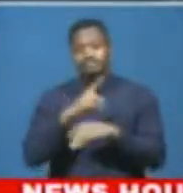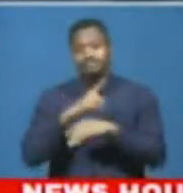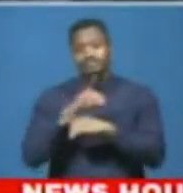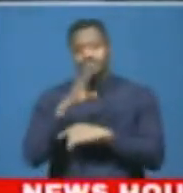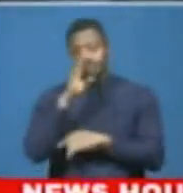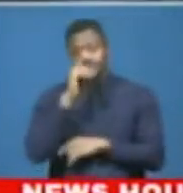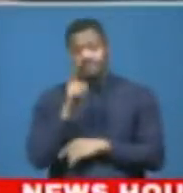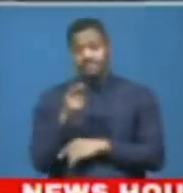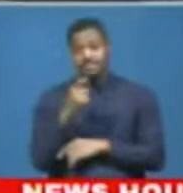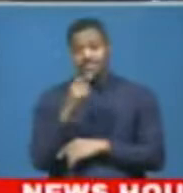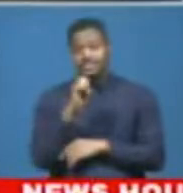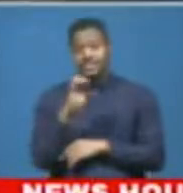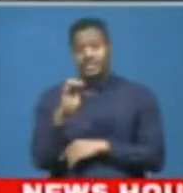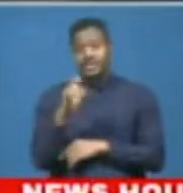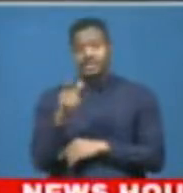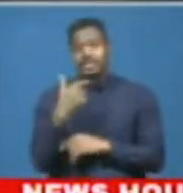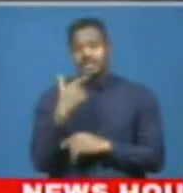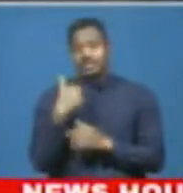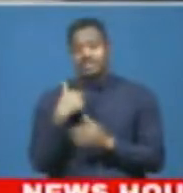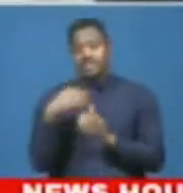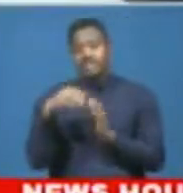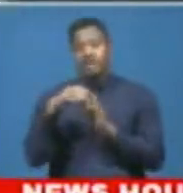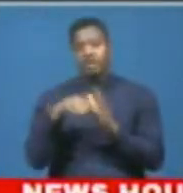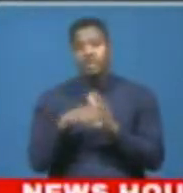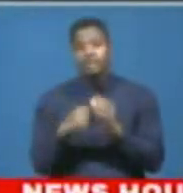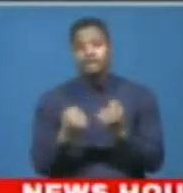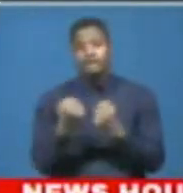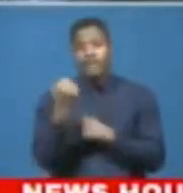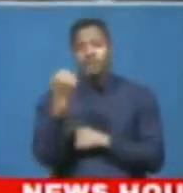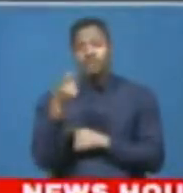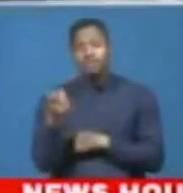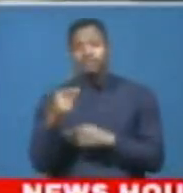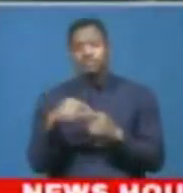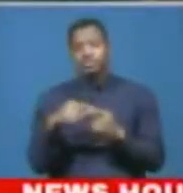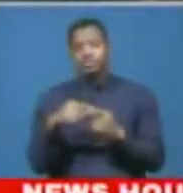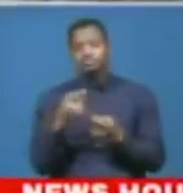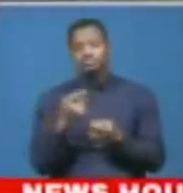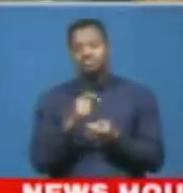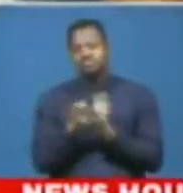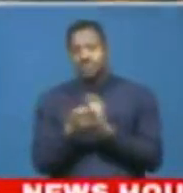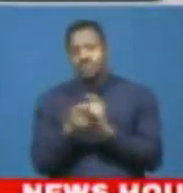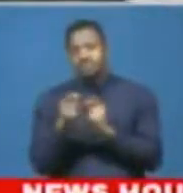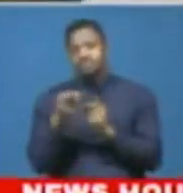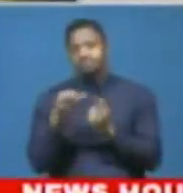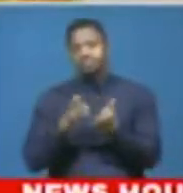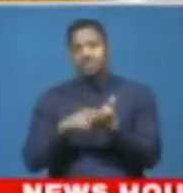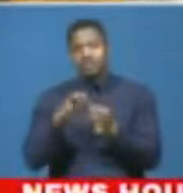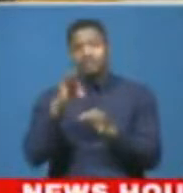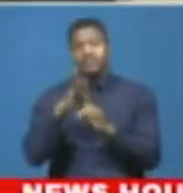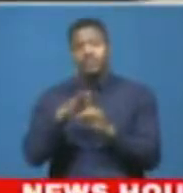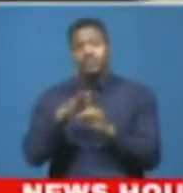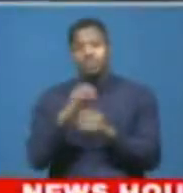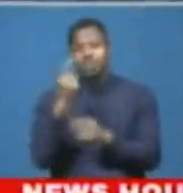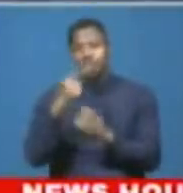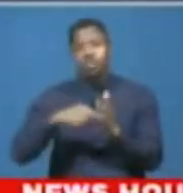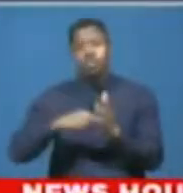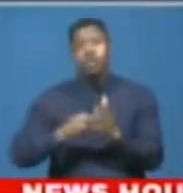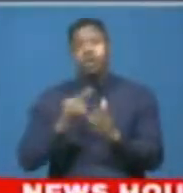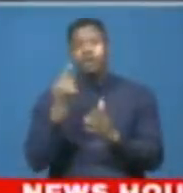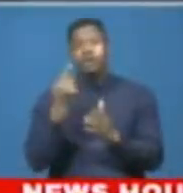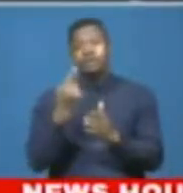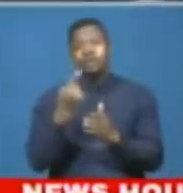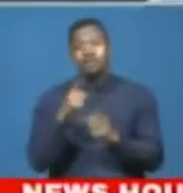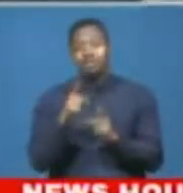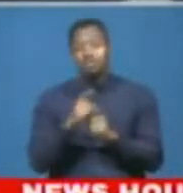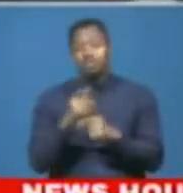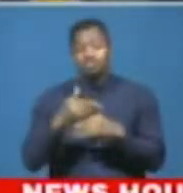the EC, has the constitutional power to and can compile a register of voters only once and